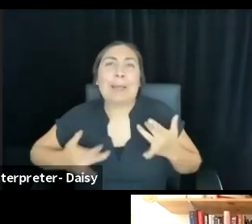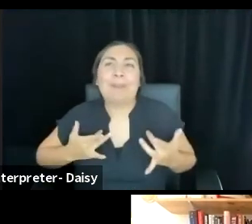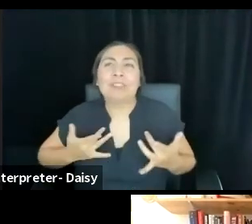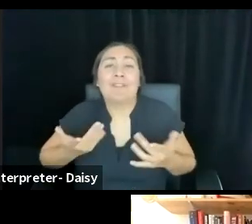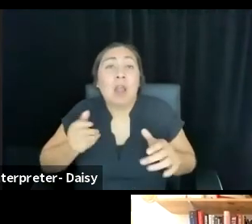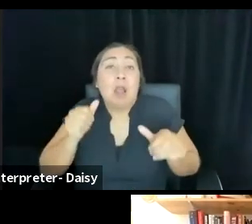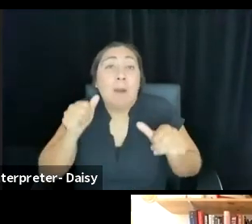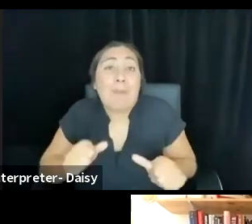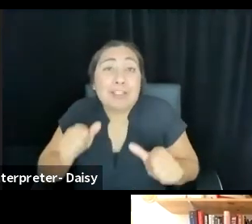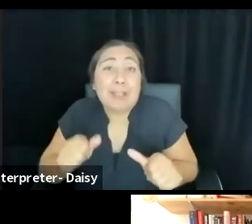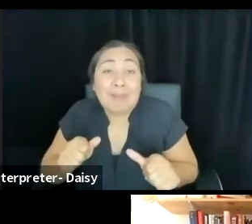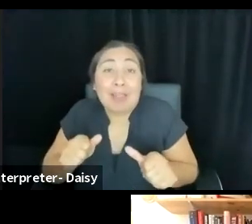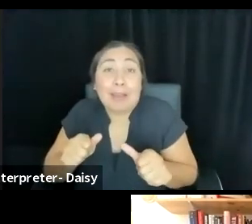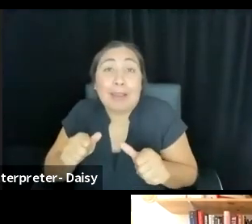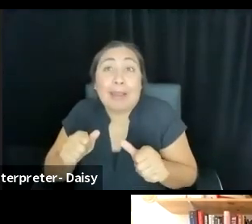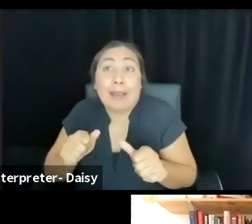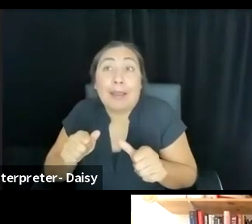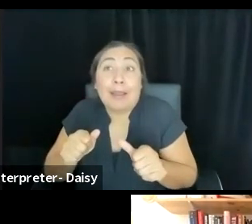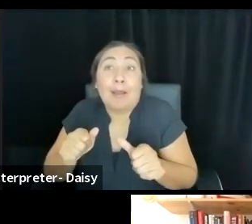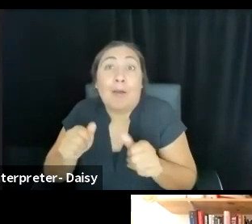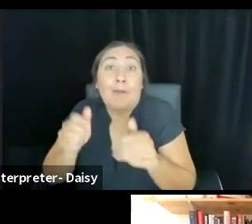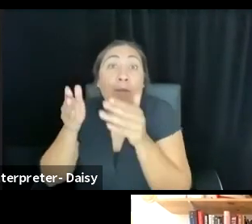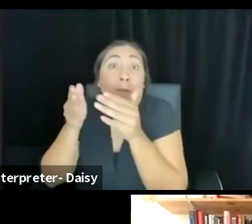it's also absolutely terrifying.